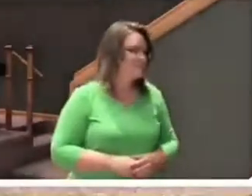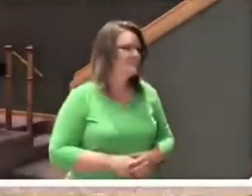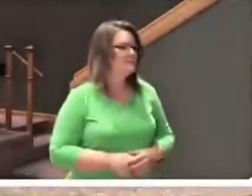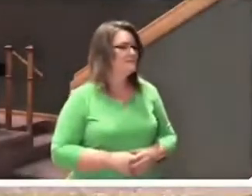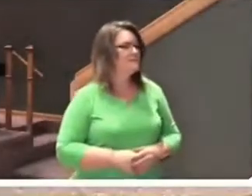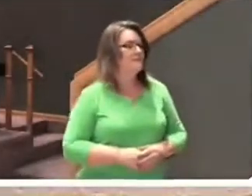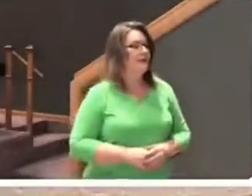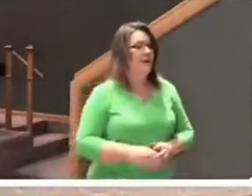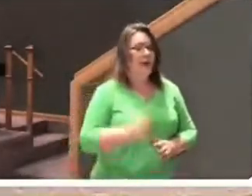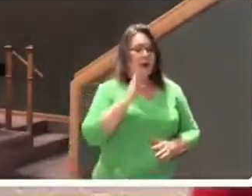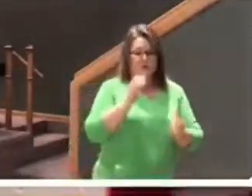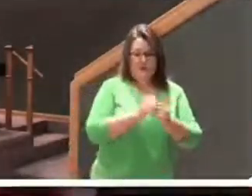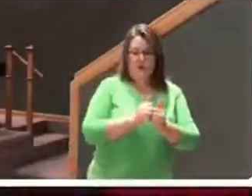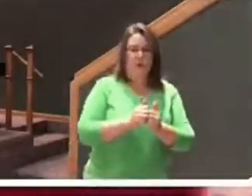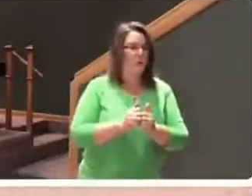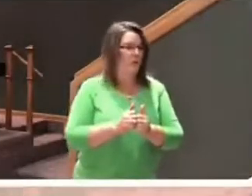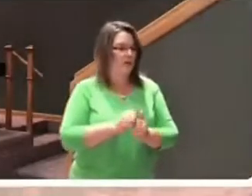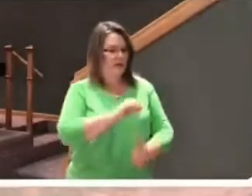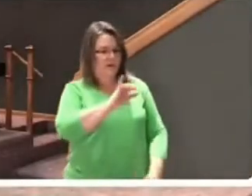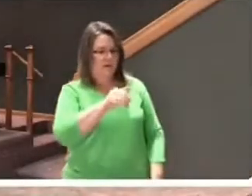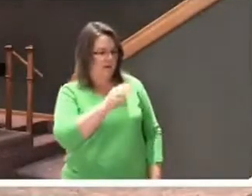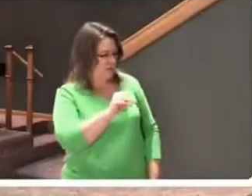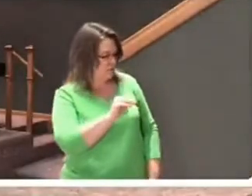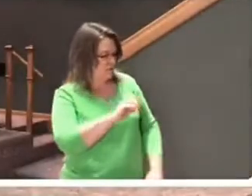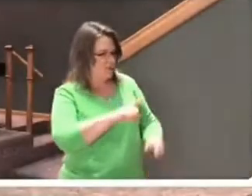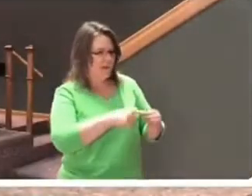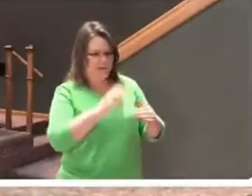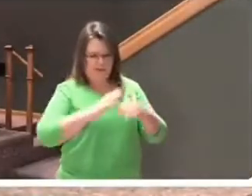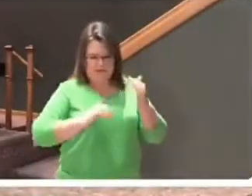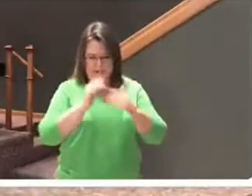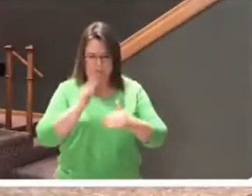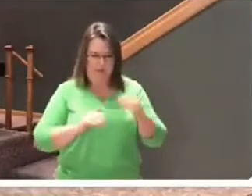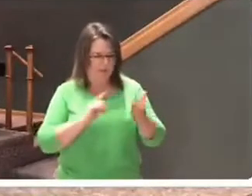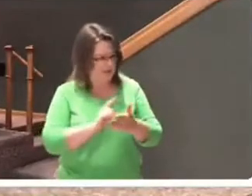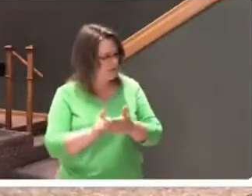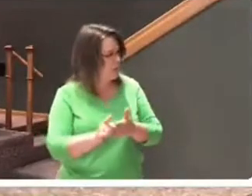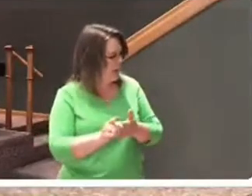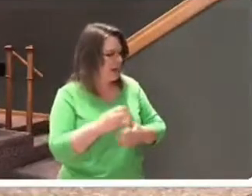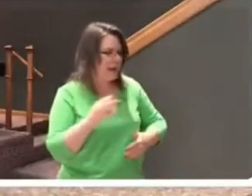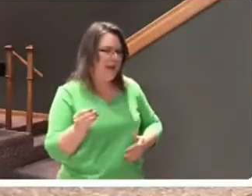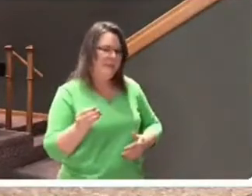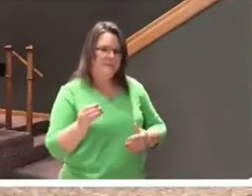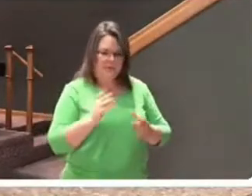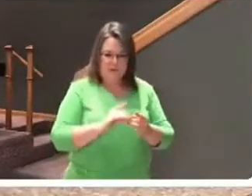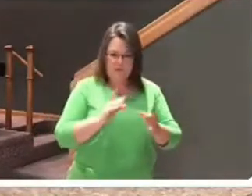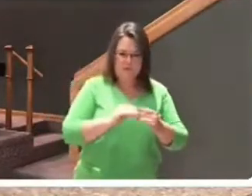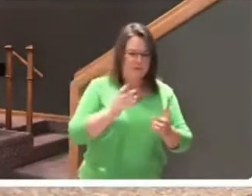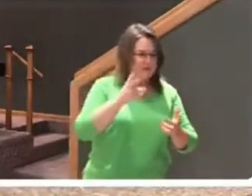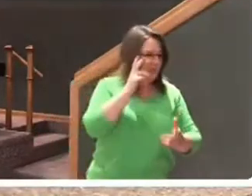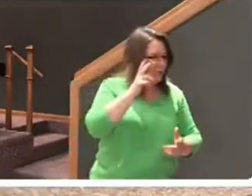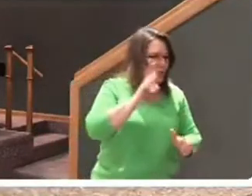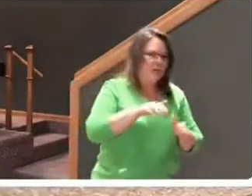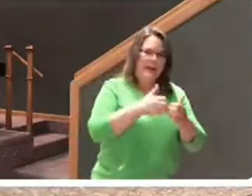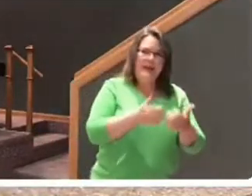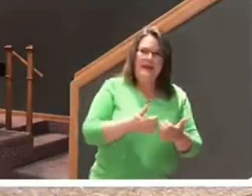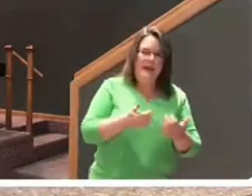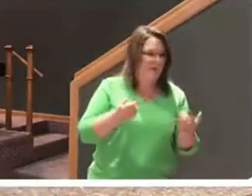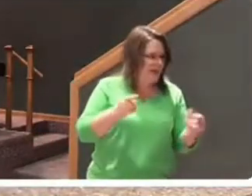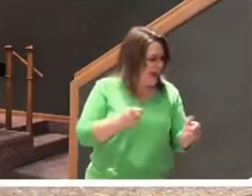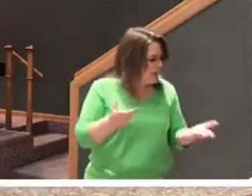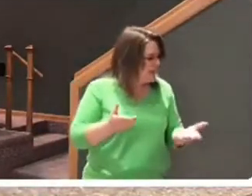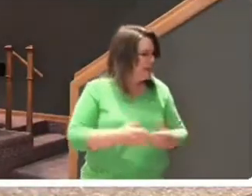You know, I was talking with Jim about this building this week and the stories I've heard and how it came to be